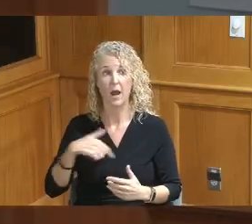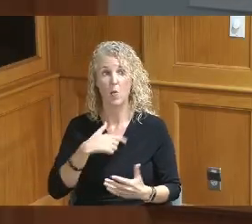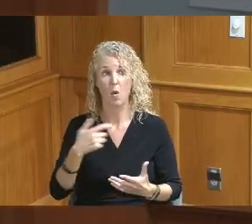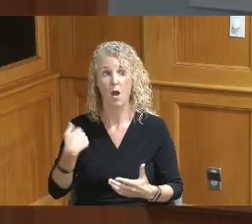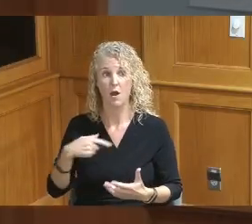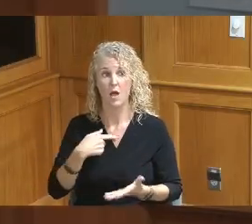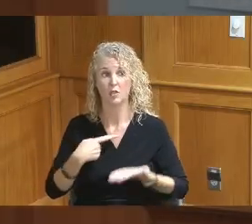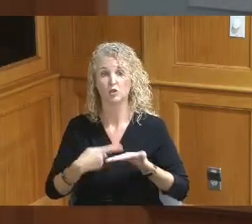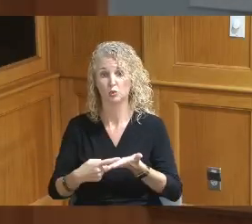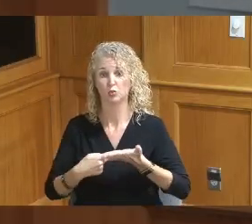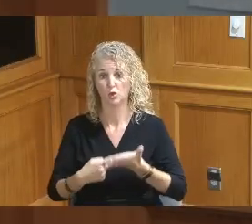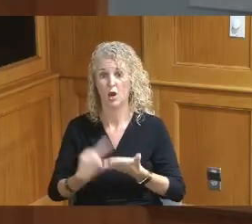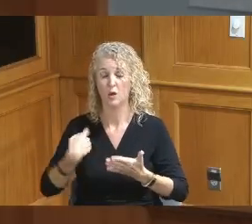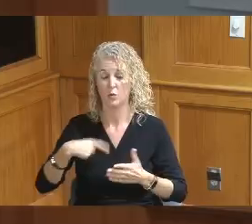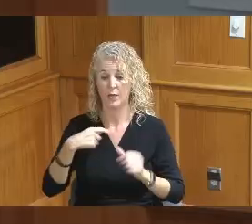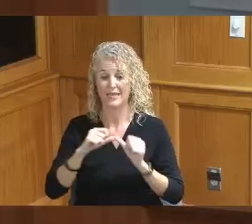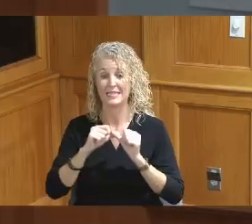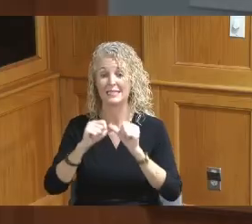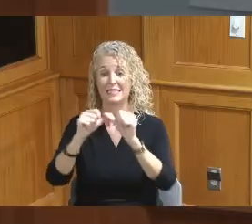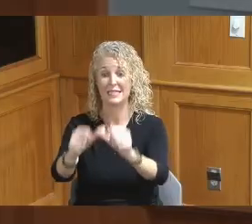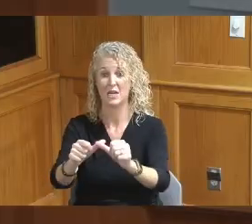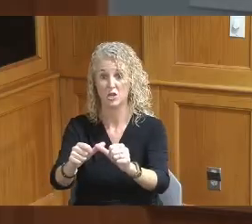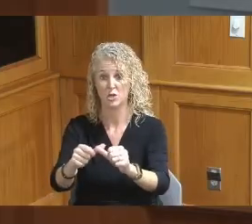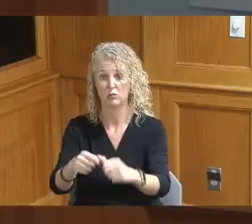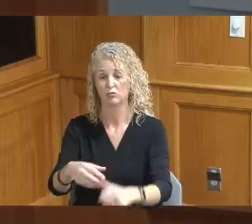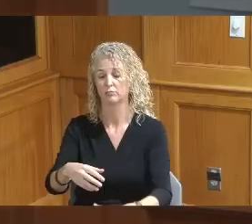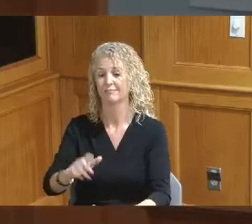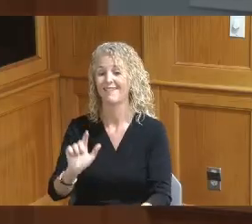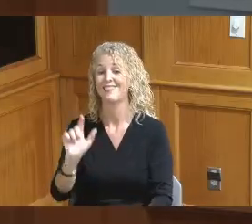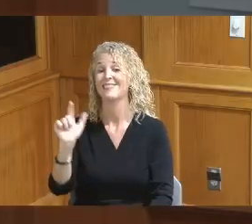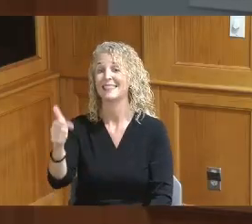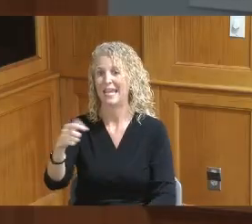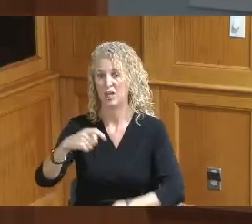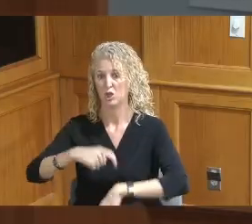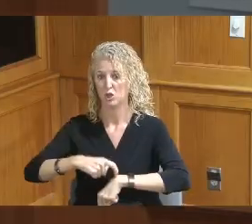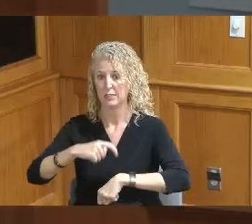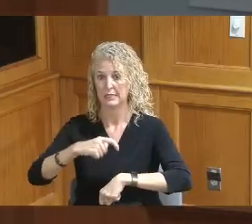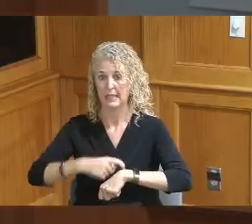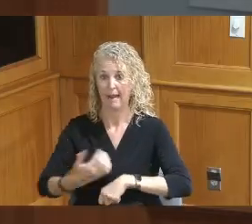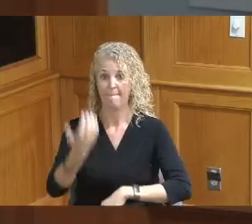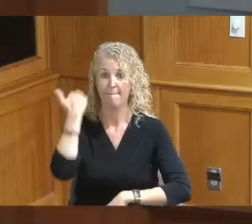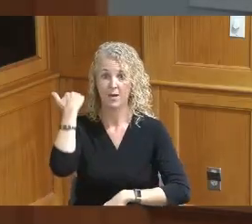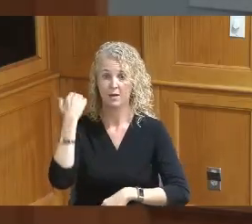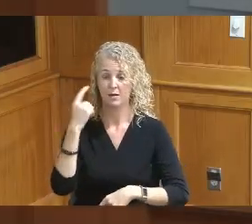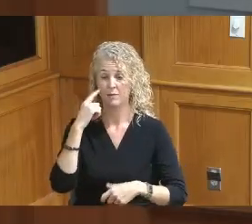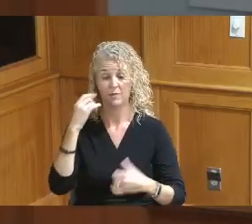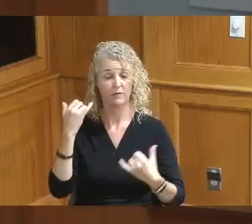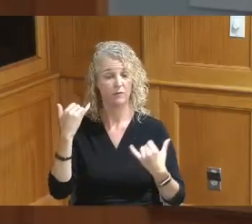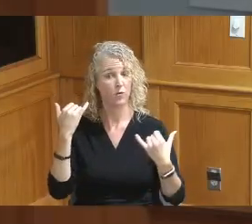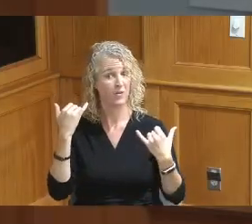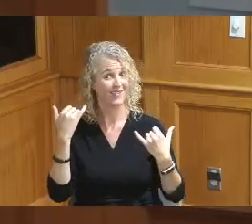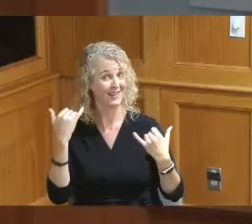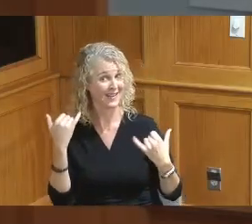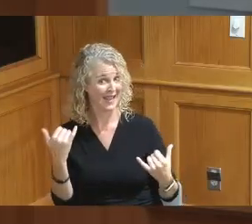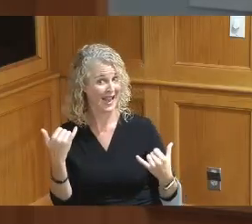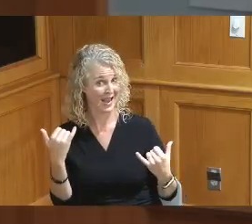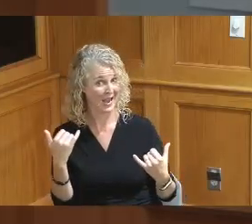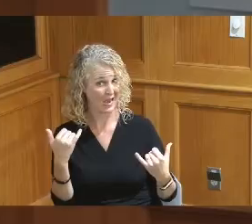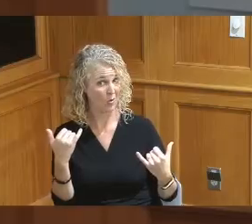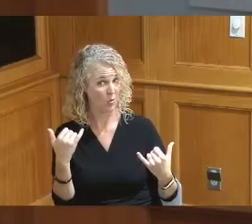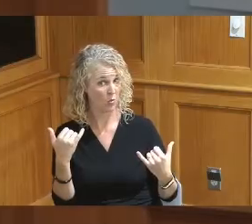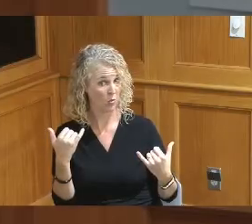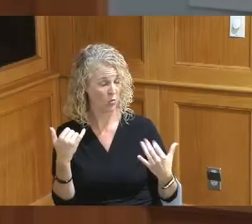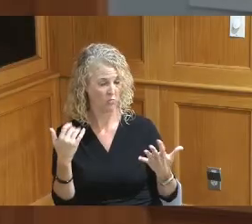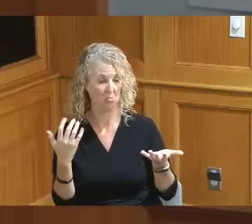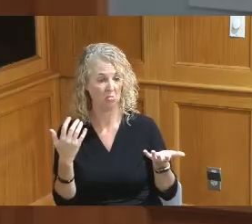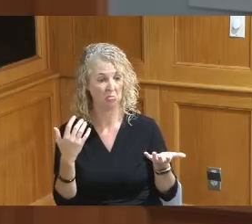about it, like as time goes forward, we will get into a time crunch and we'll have to assess what we want to do in that time crunch as we get towards the end of 2026. So